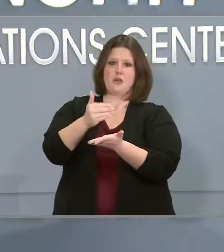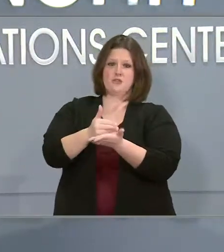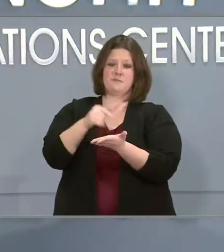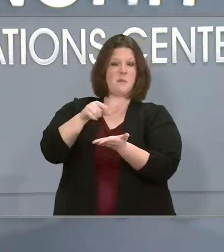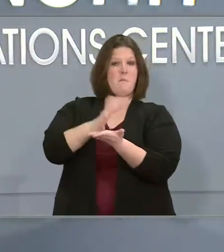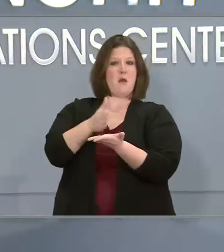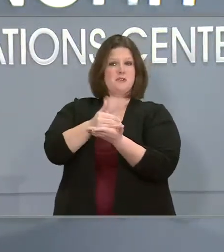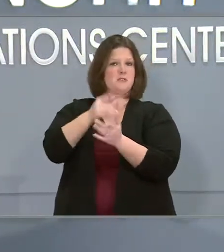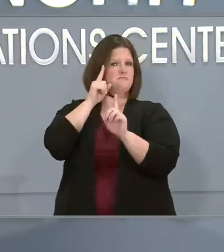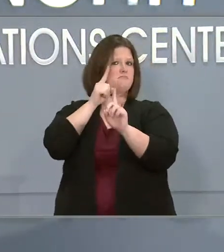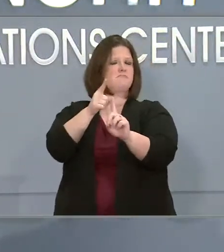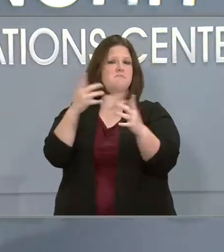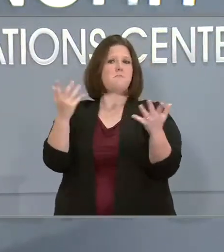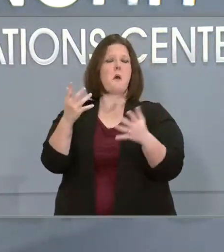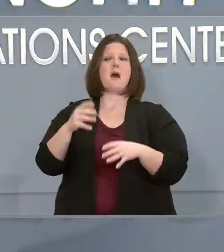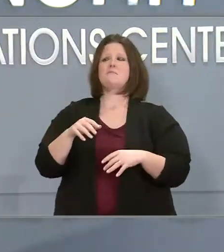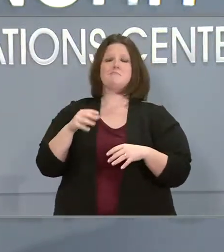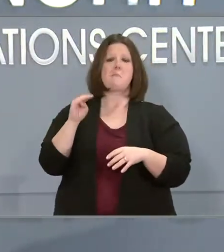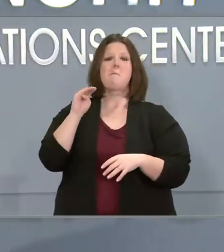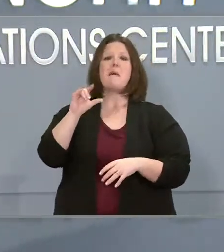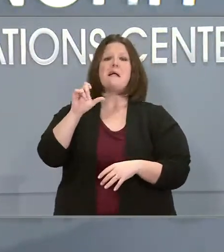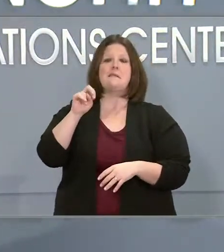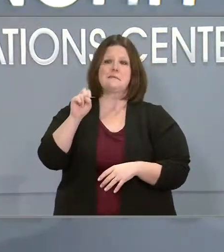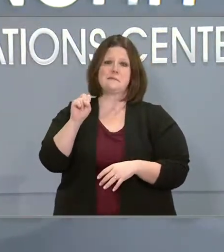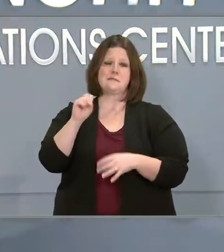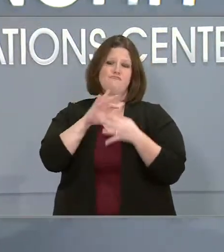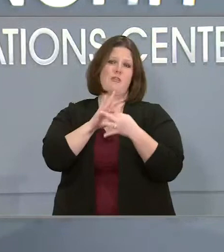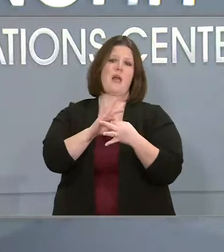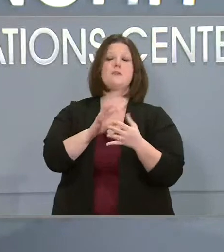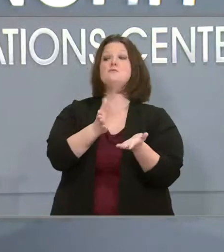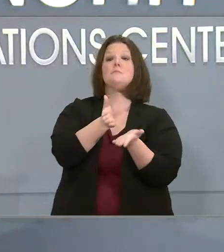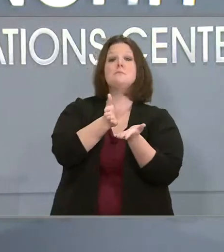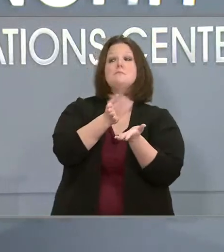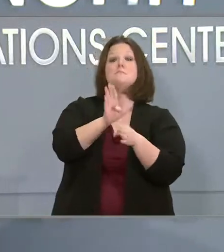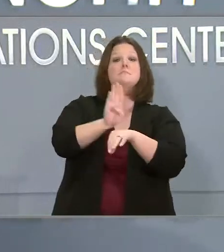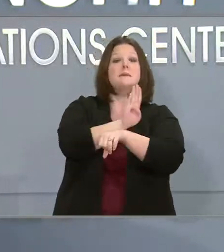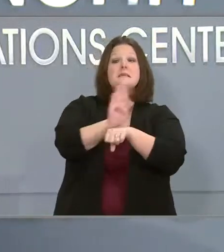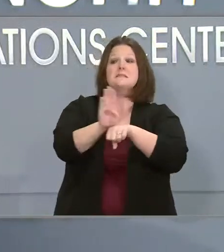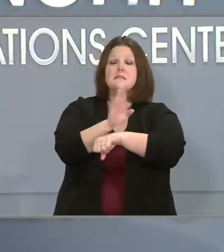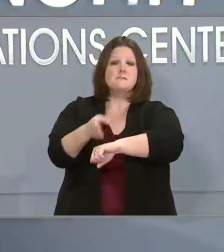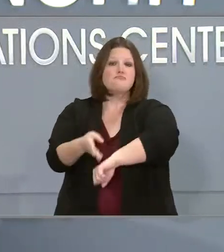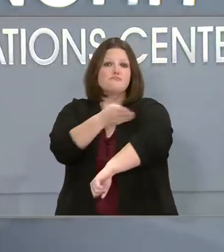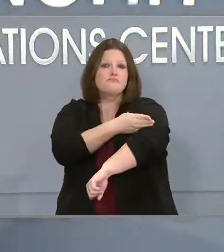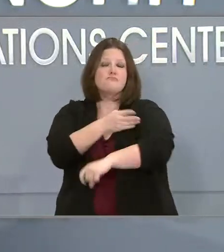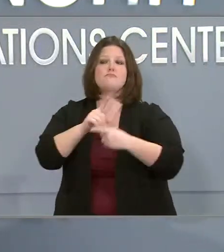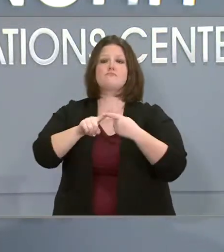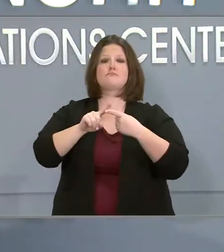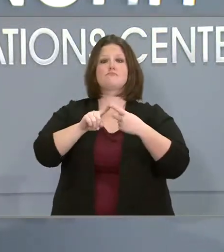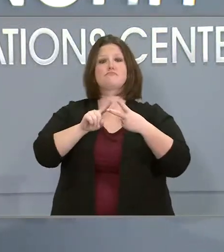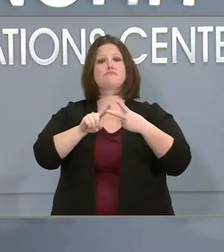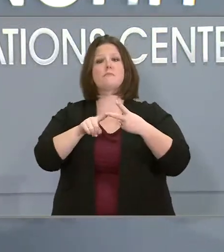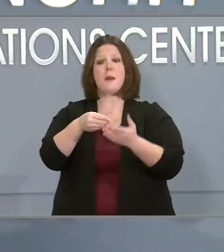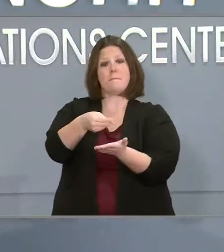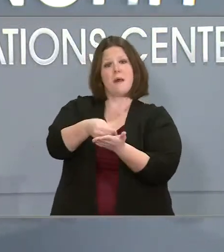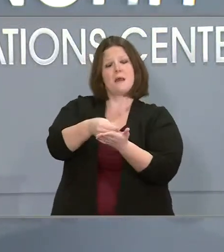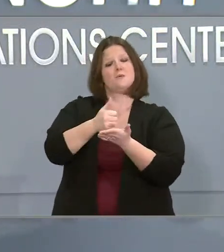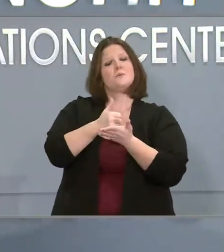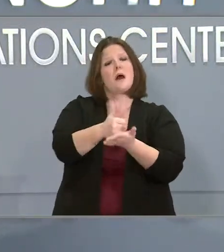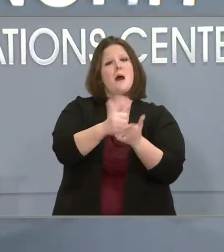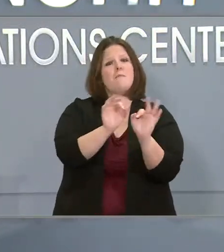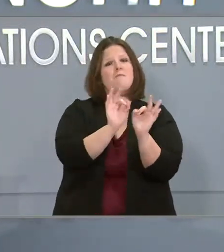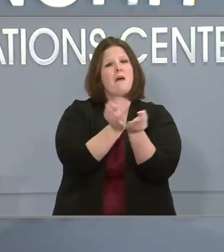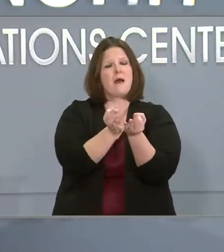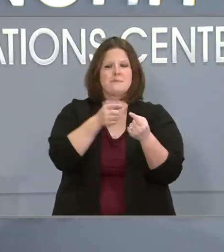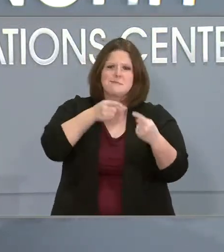It includes hundreds of millions of dollars for business recovery grants, as well as funds for individual families that are